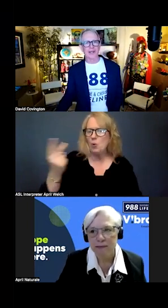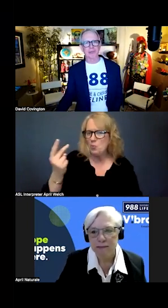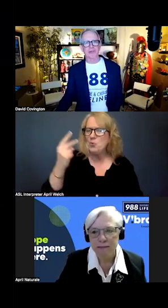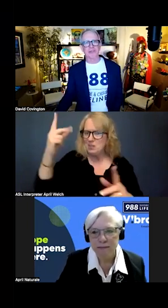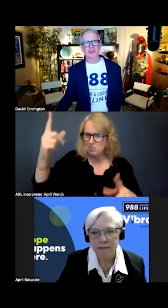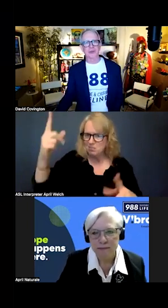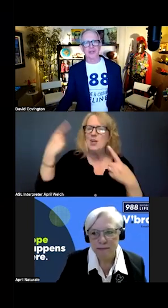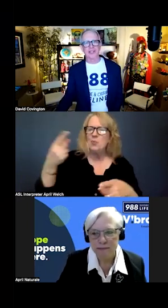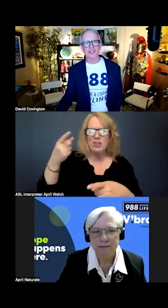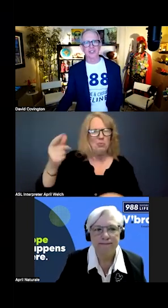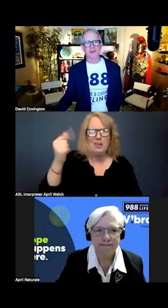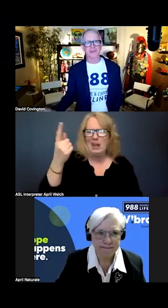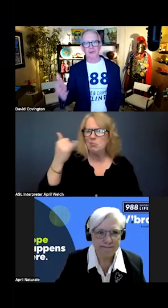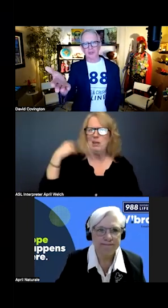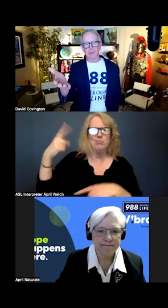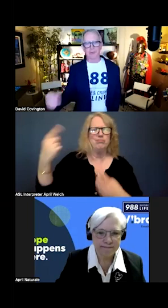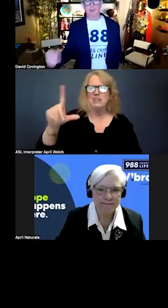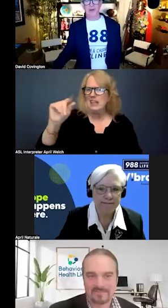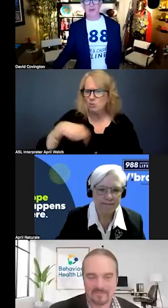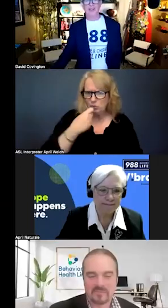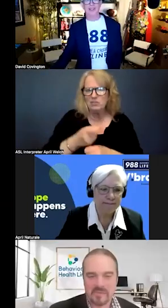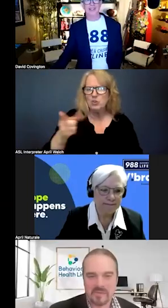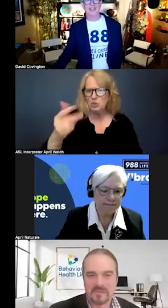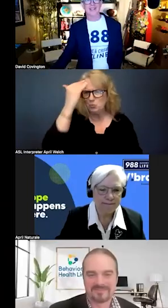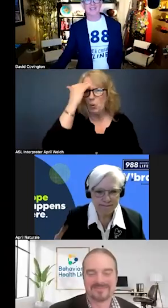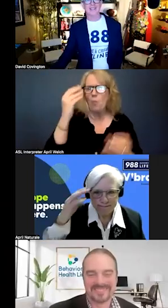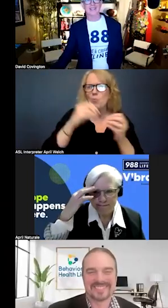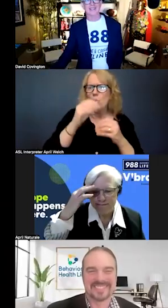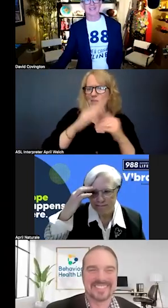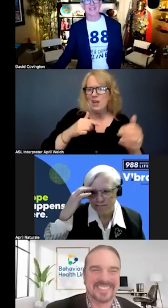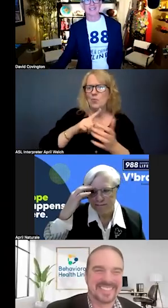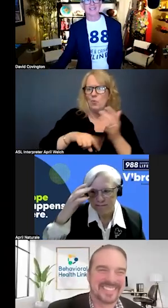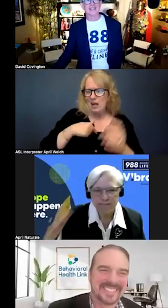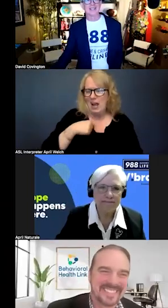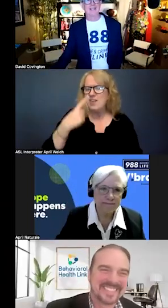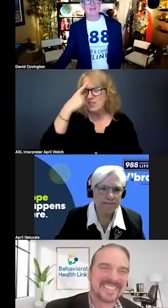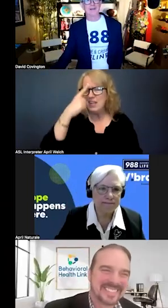together with April for 20 years, you a little bit more even, I think. And